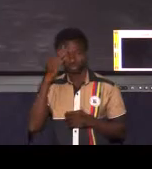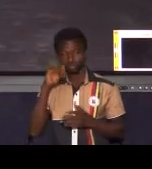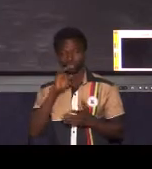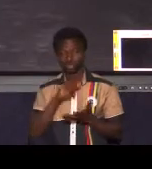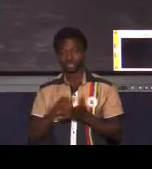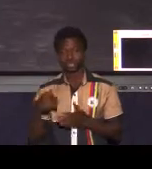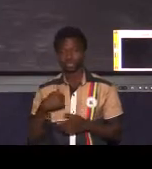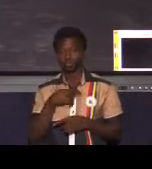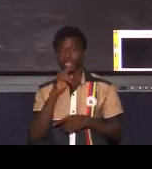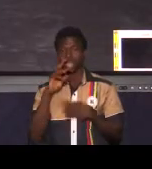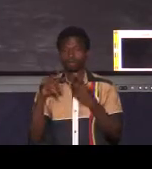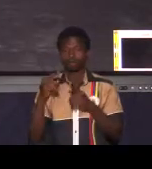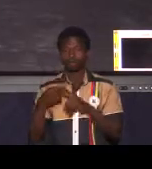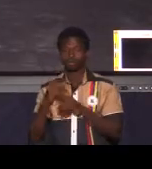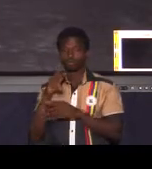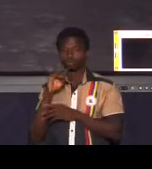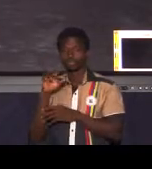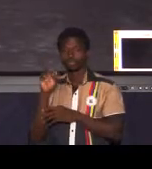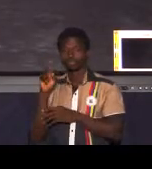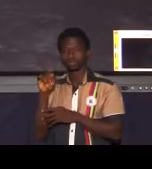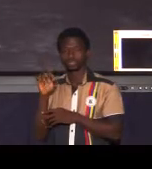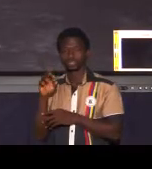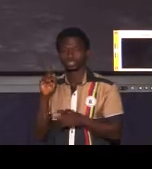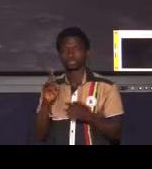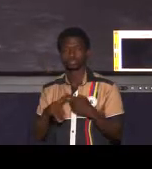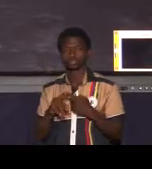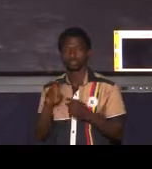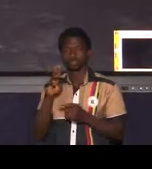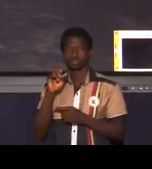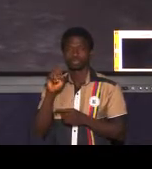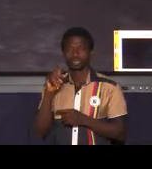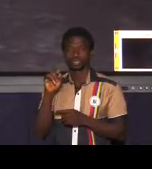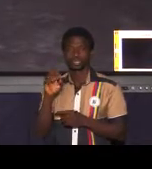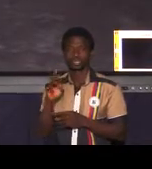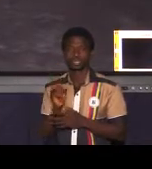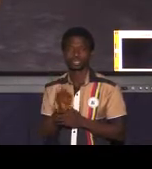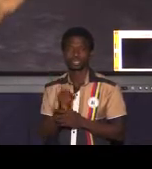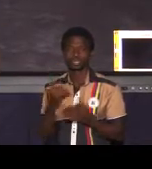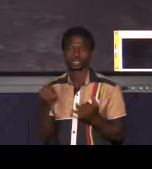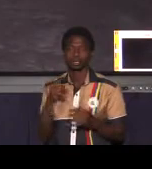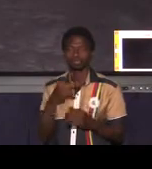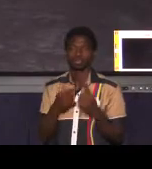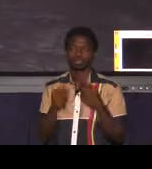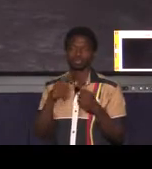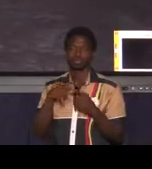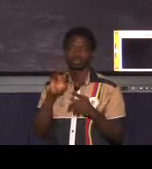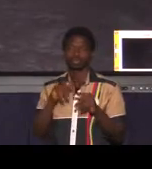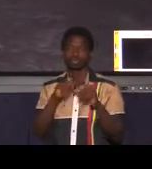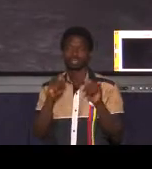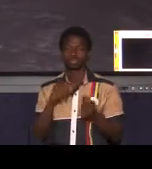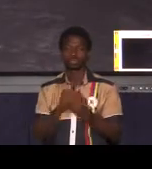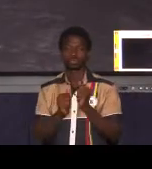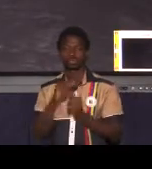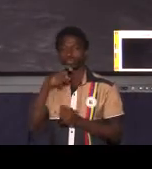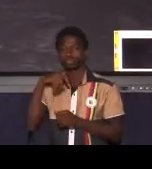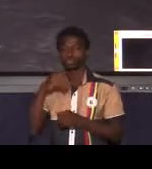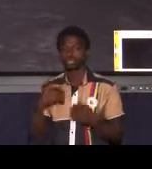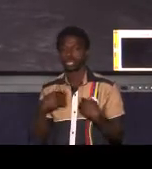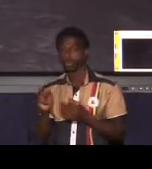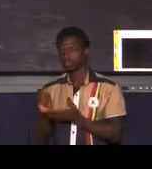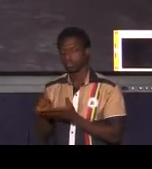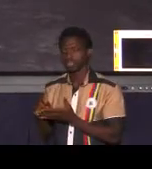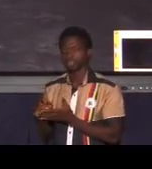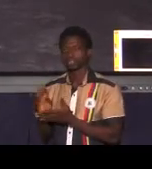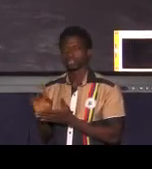you should observe is that we are going from kilometers to meters. So now you come to your table, which you must have